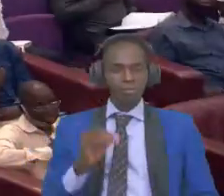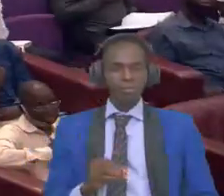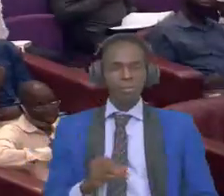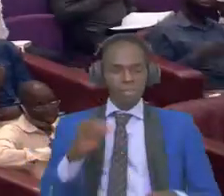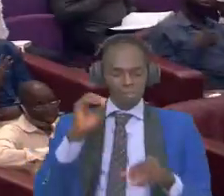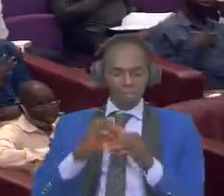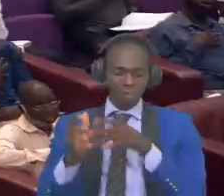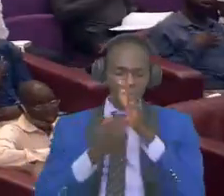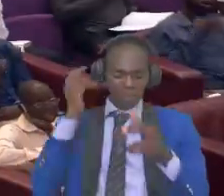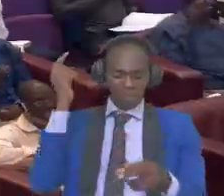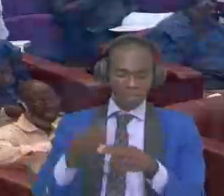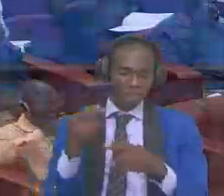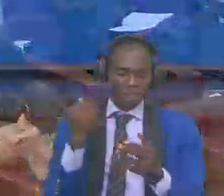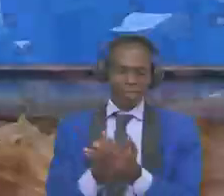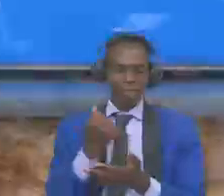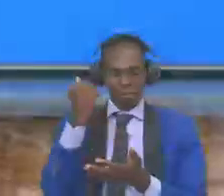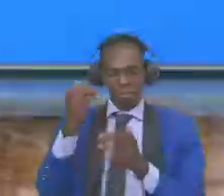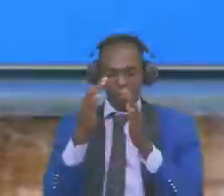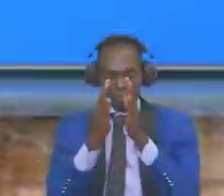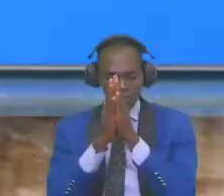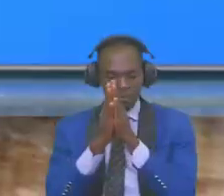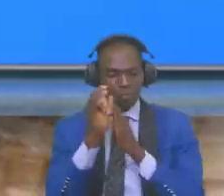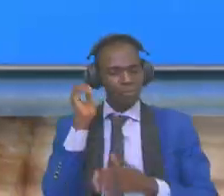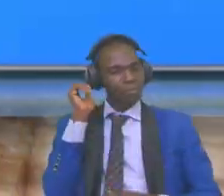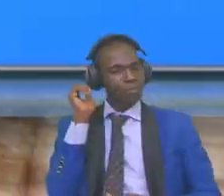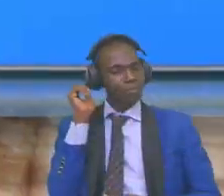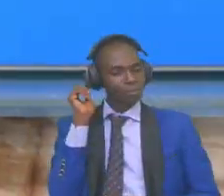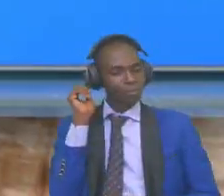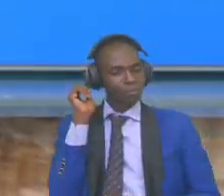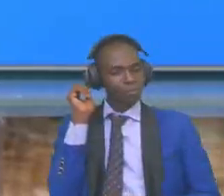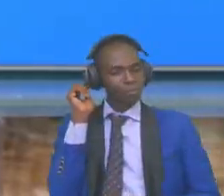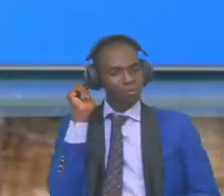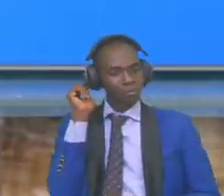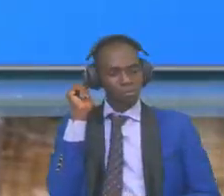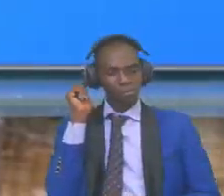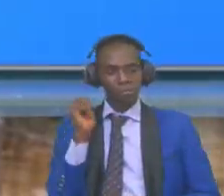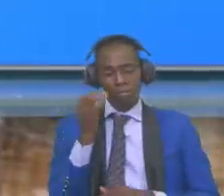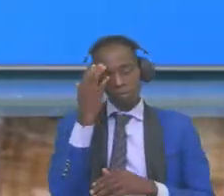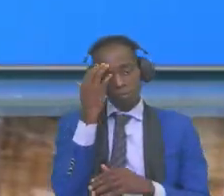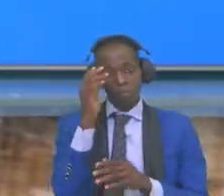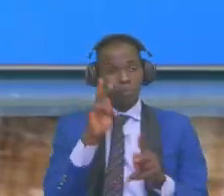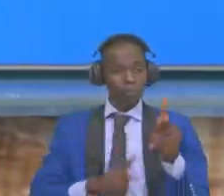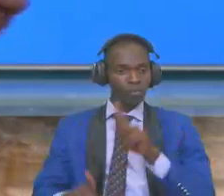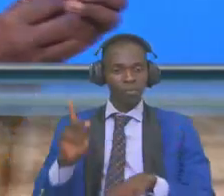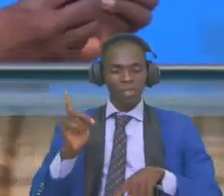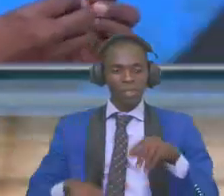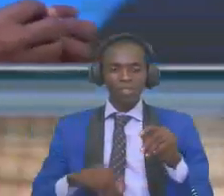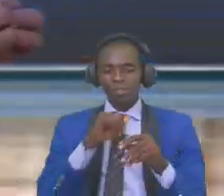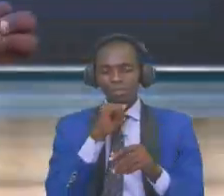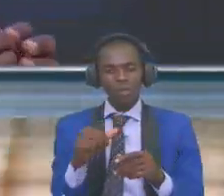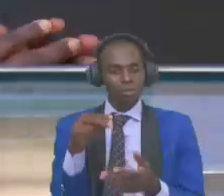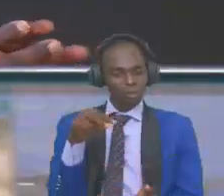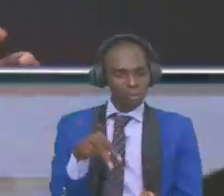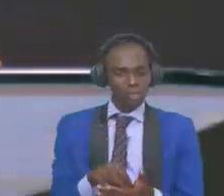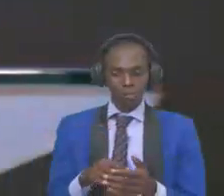in Jesus' name. But you know, people cannot stand fast. A little problem